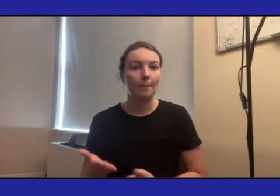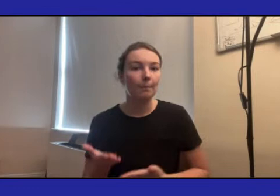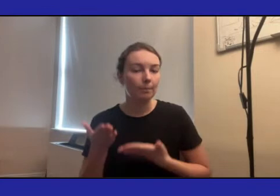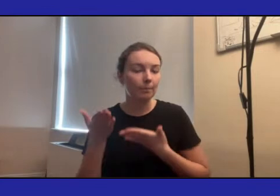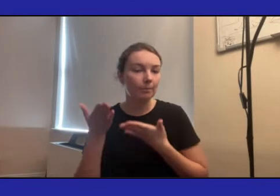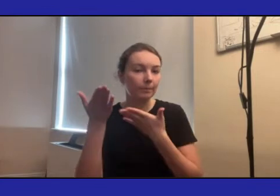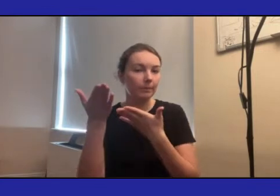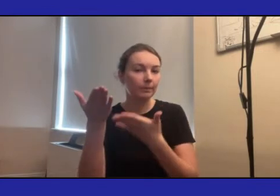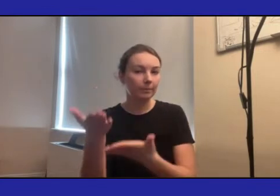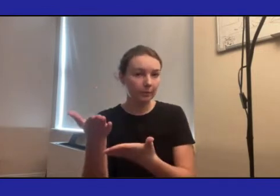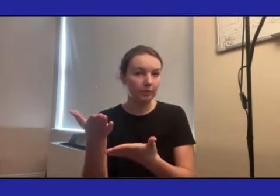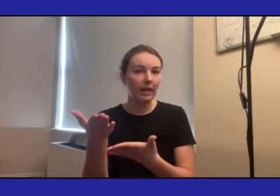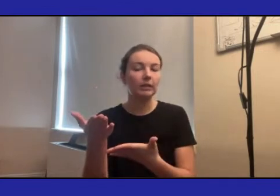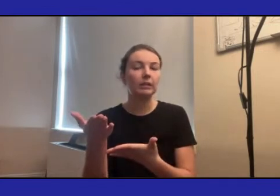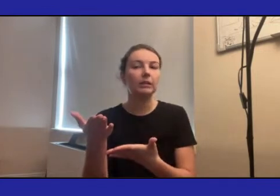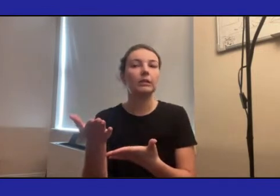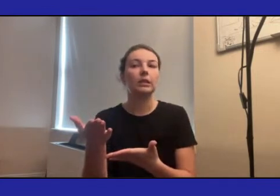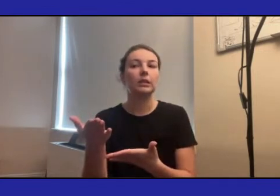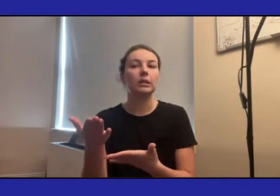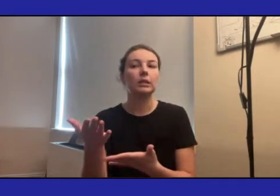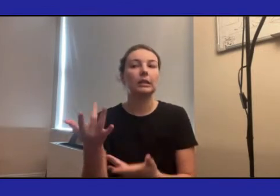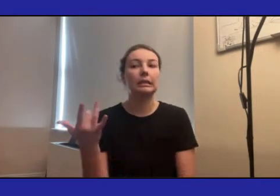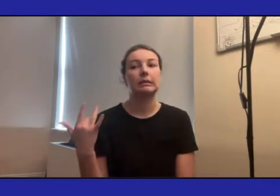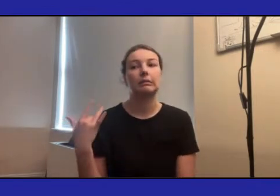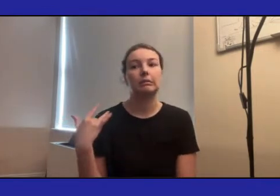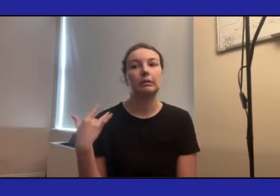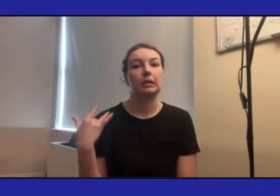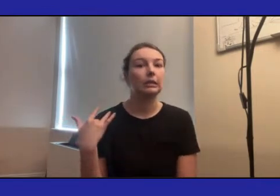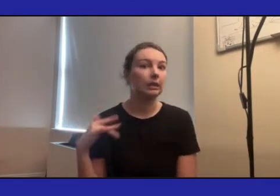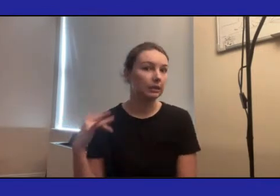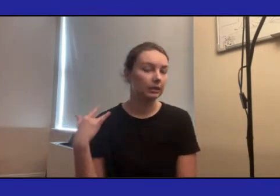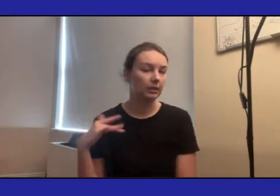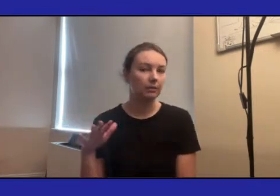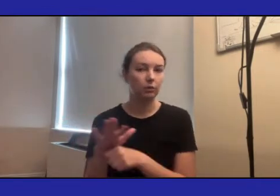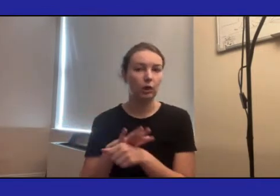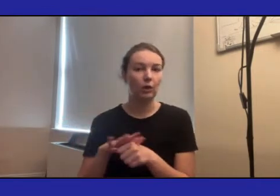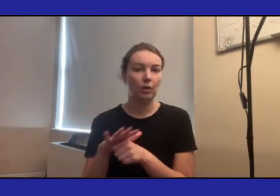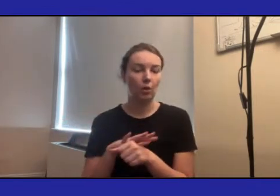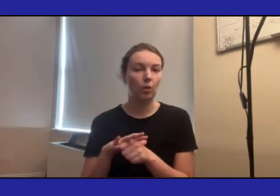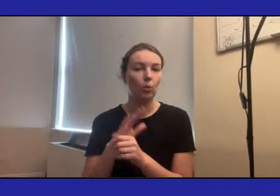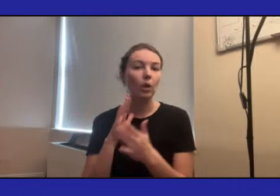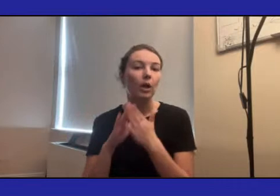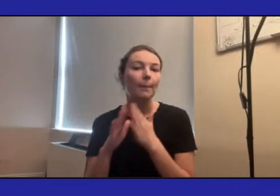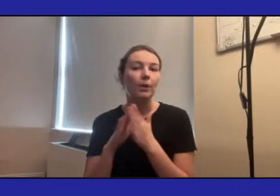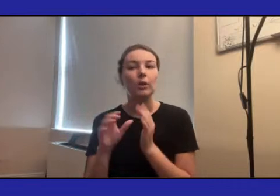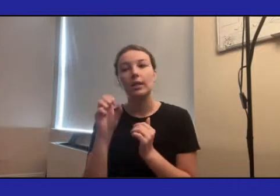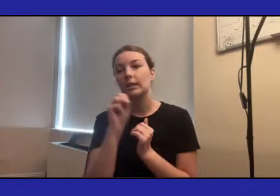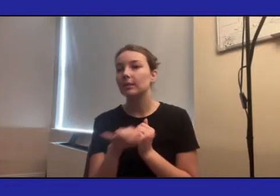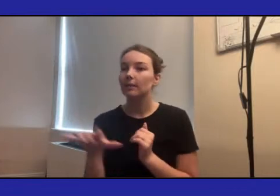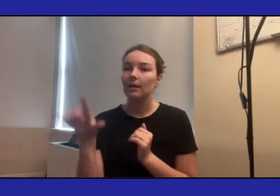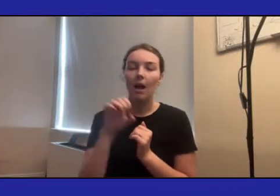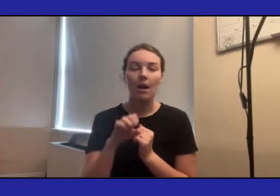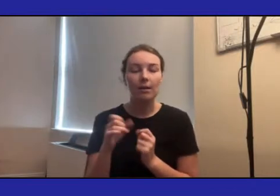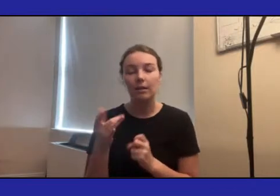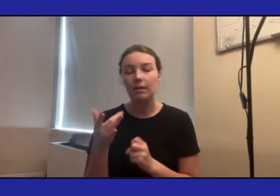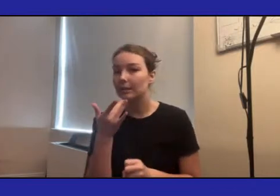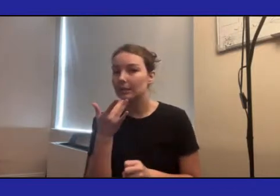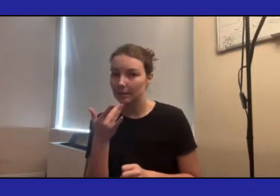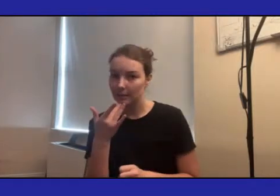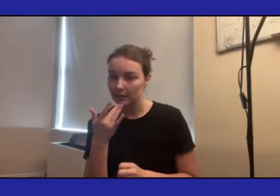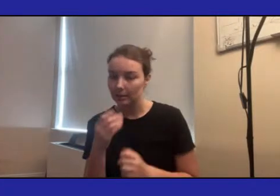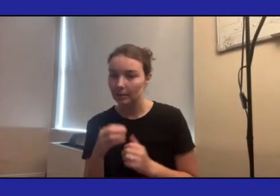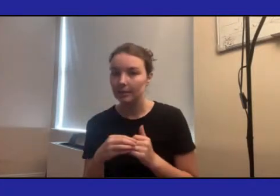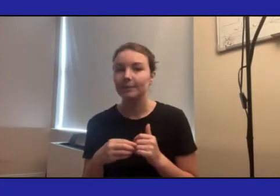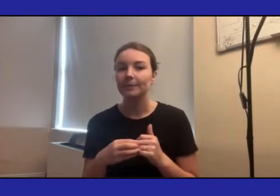very sensitive to the local community styles and tastes. And so Ms. Contreras was able to